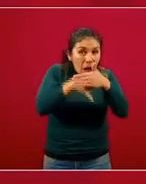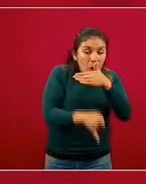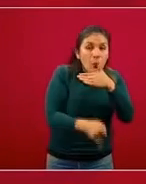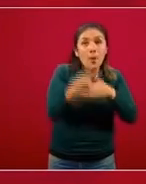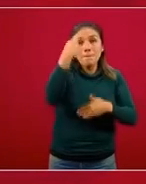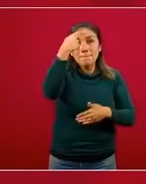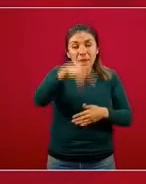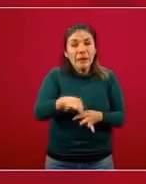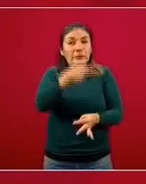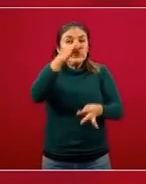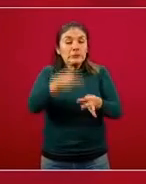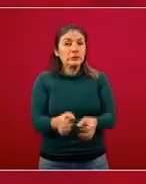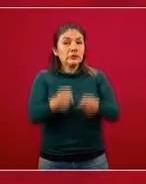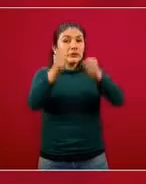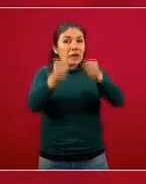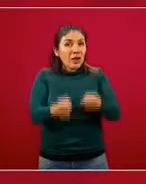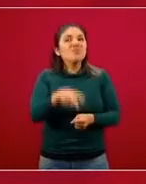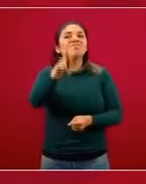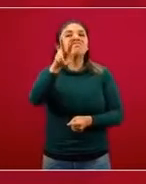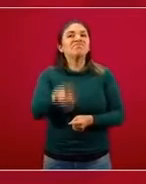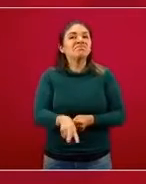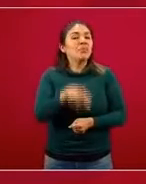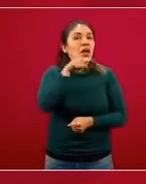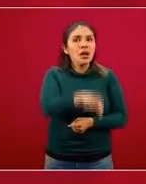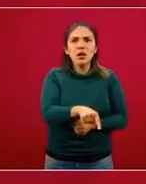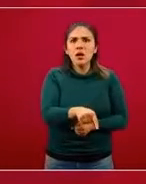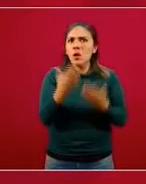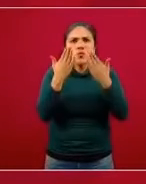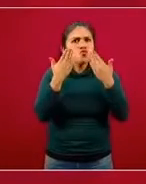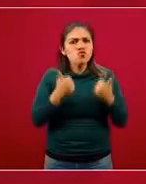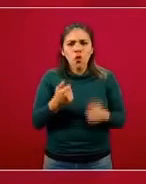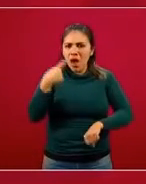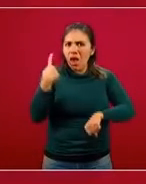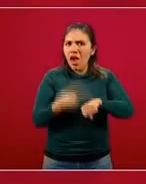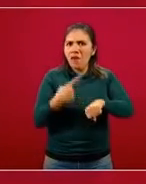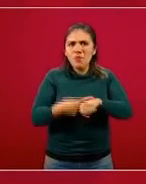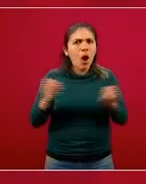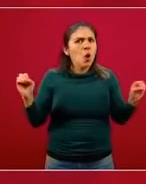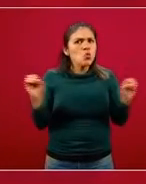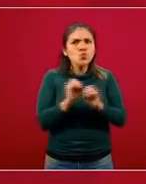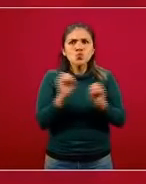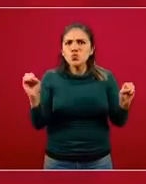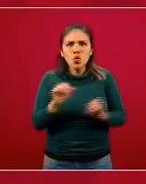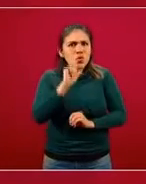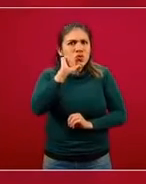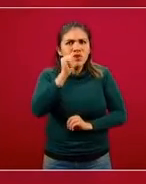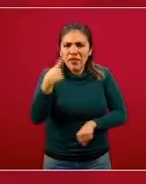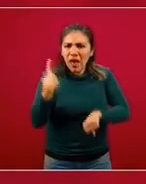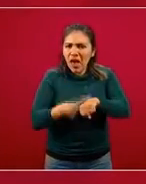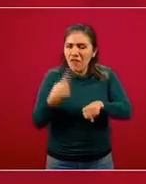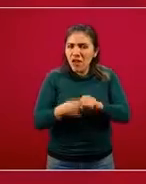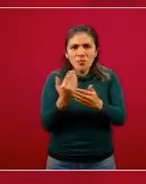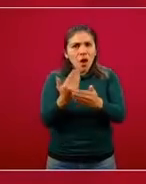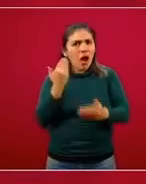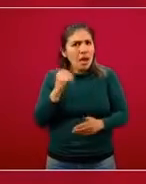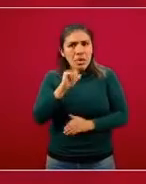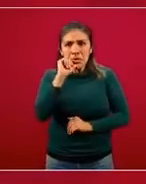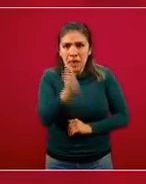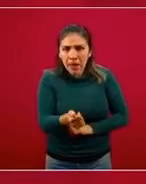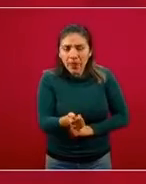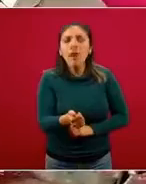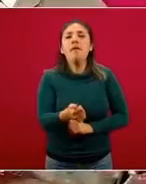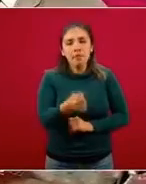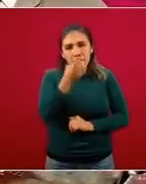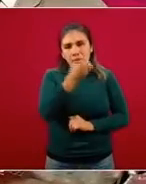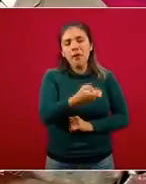So we then at that point would investigate and look into that even further. But if there were people